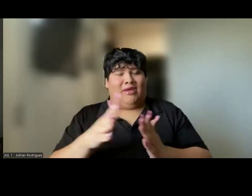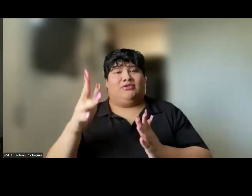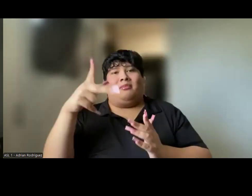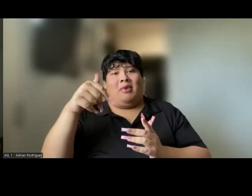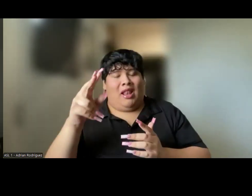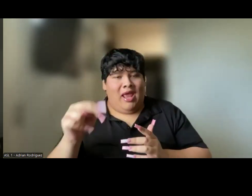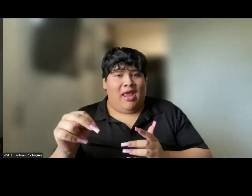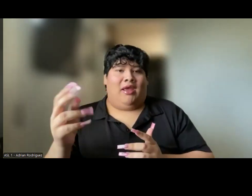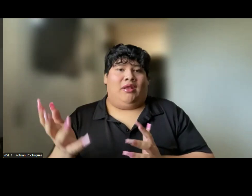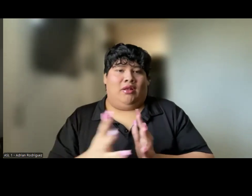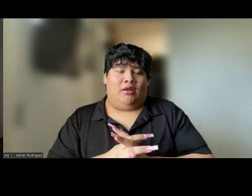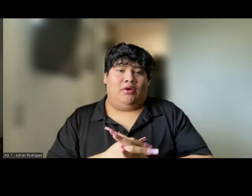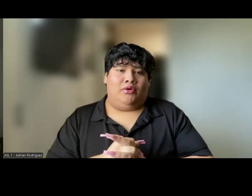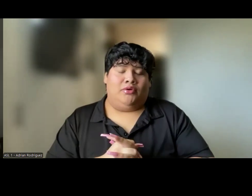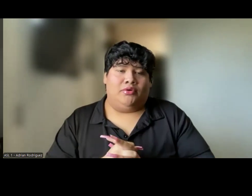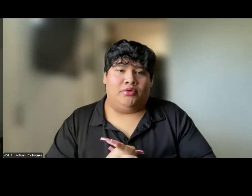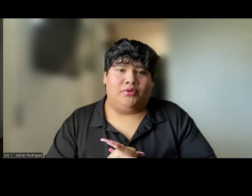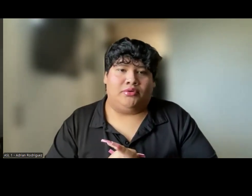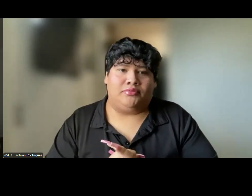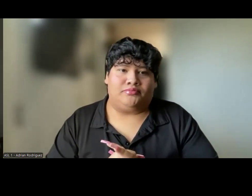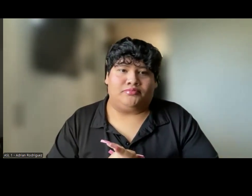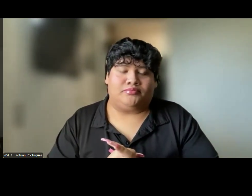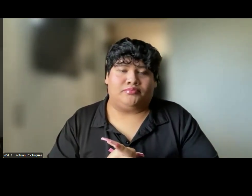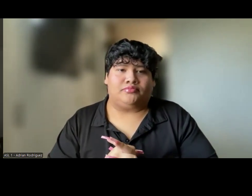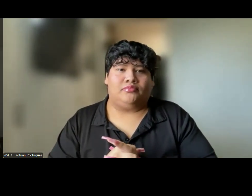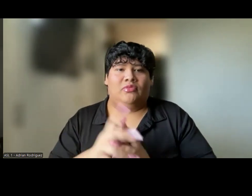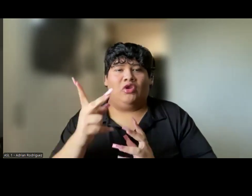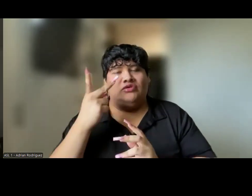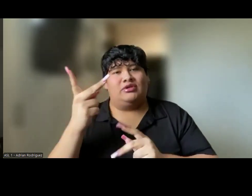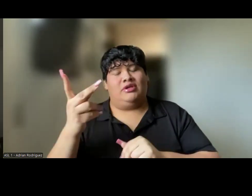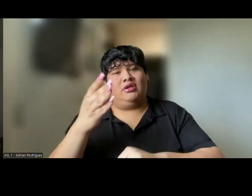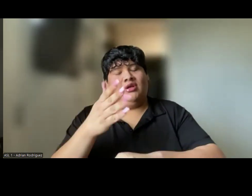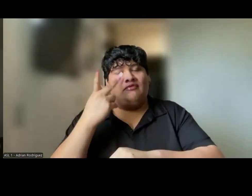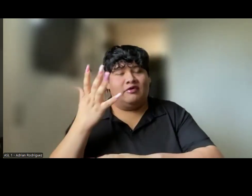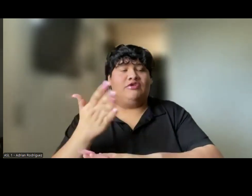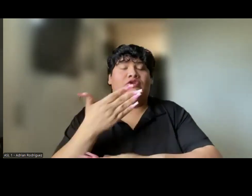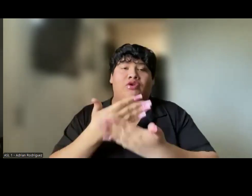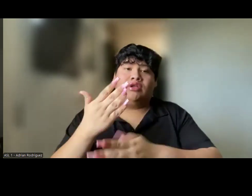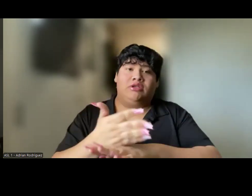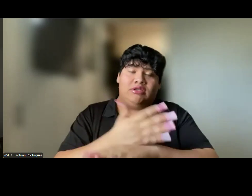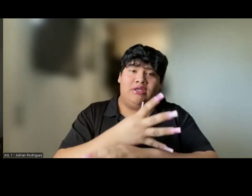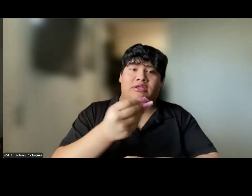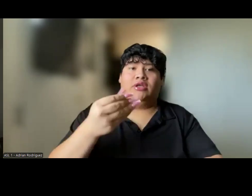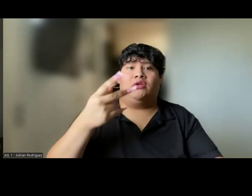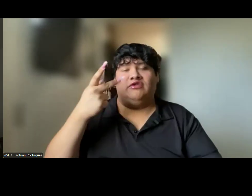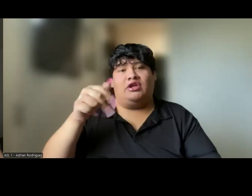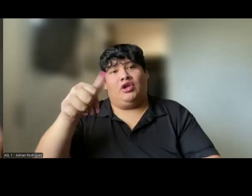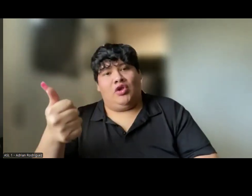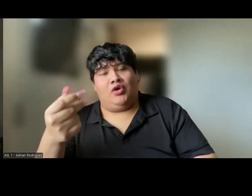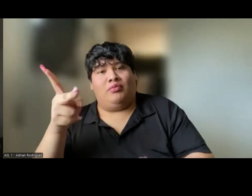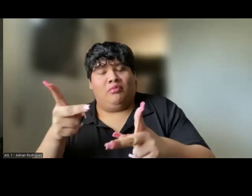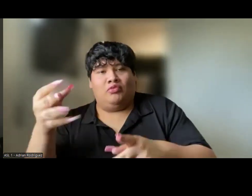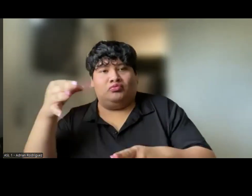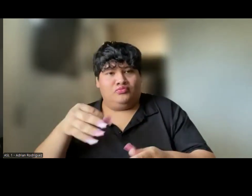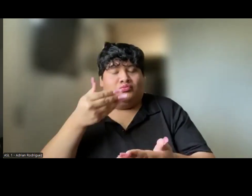CDA as the lead department has had phenomenal success in bringing in federal grants because of strengthened partnerships and the commitment at